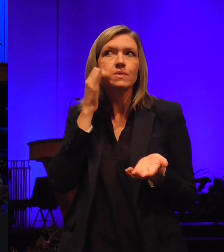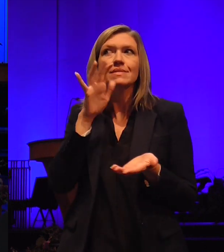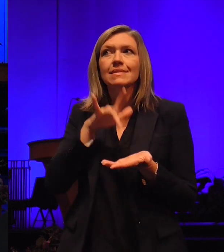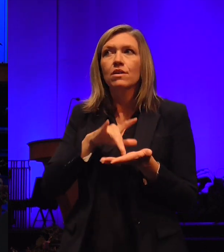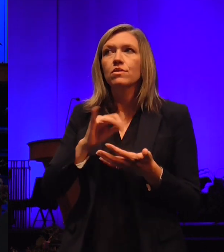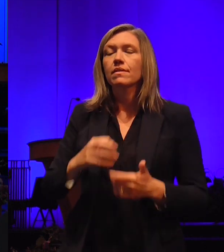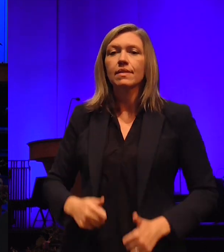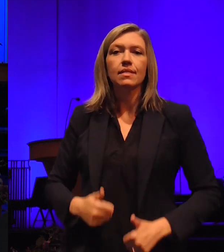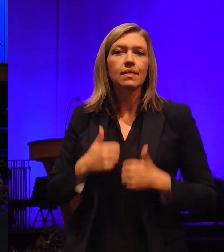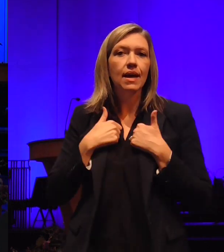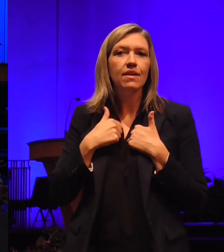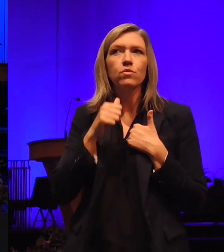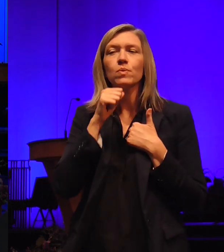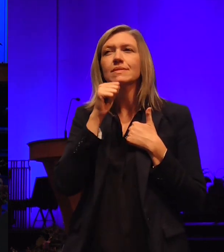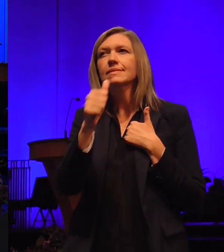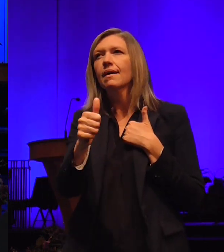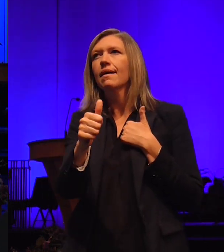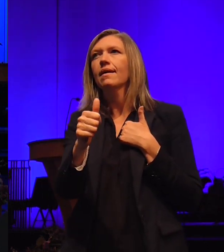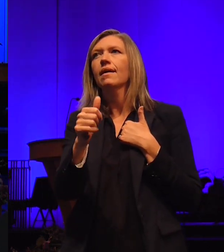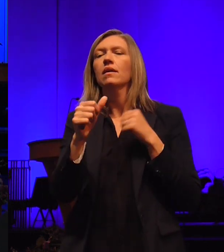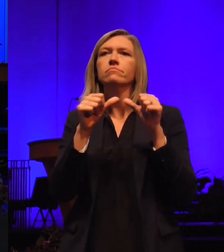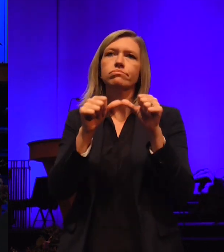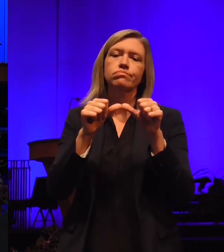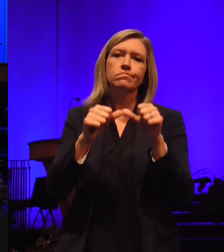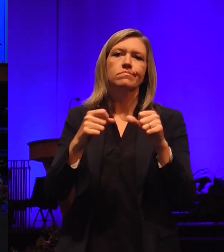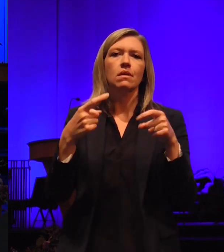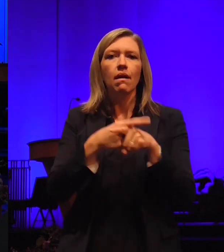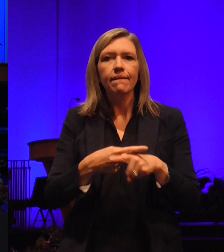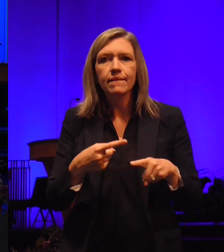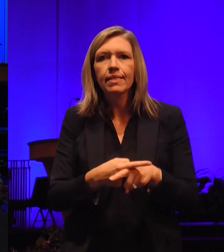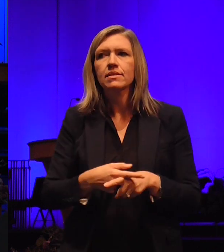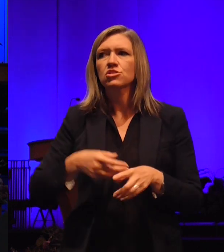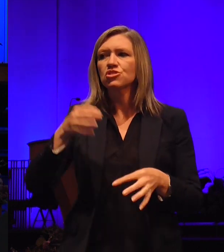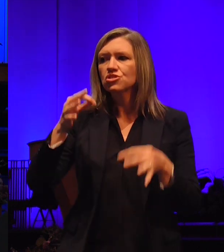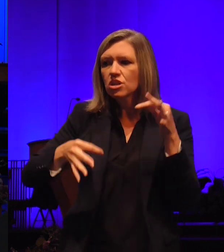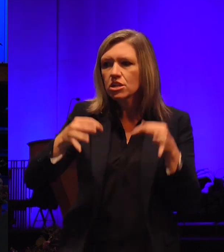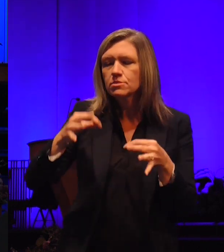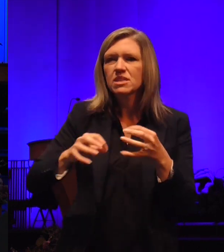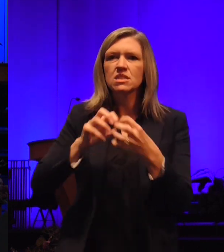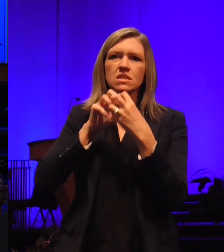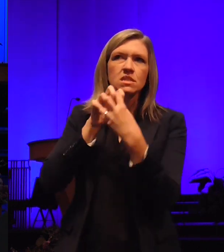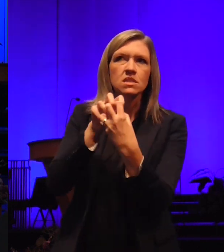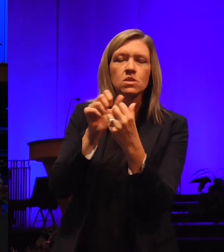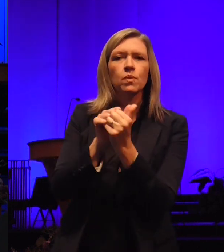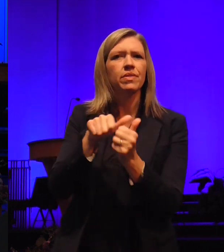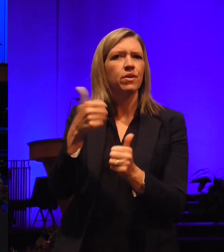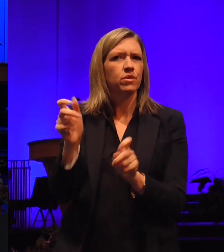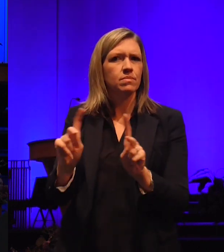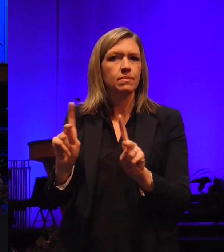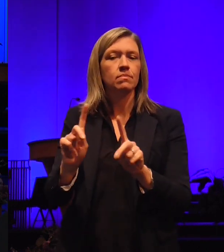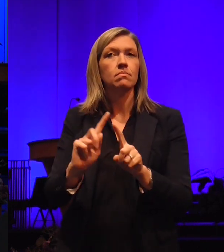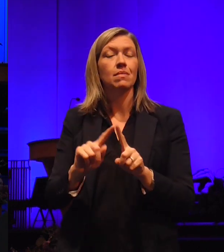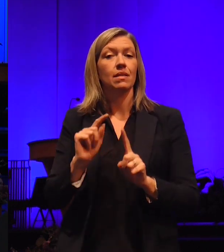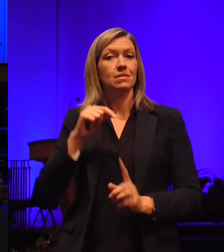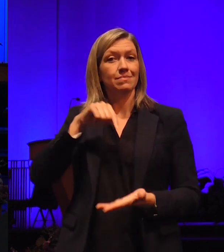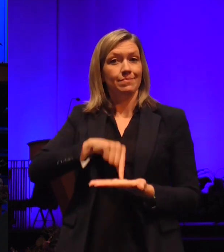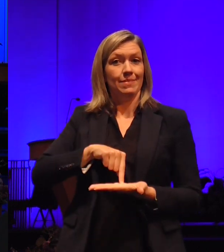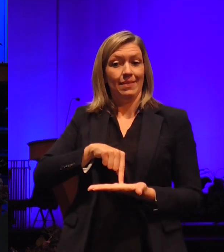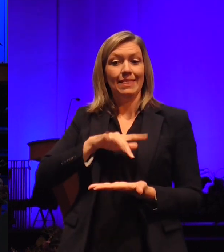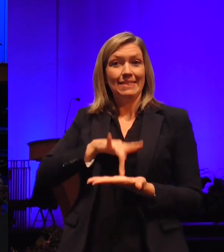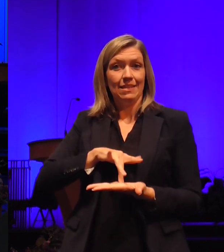the ongoing continuation of conflicts and judgments and scrimmages with others, but healing?